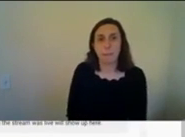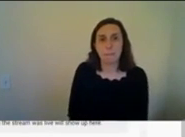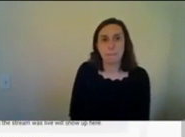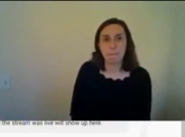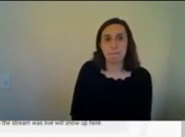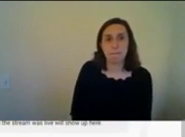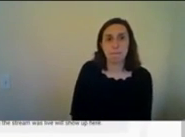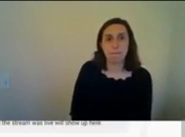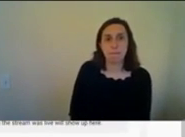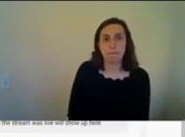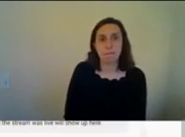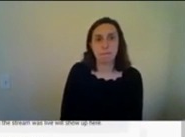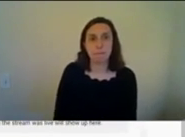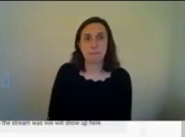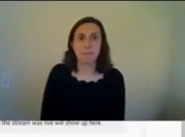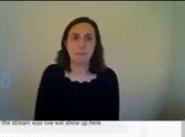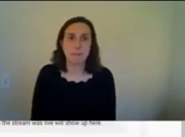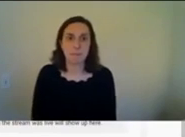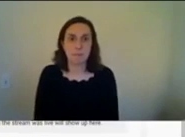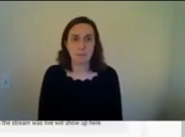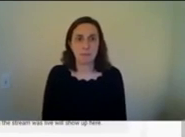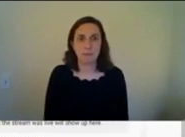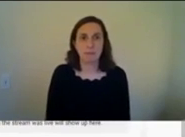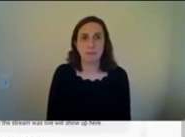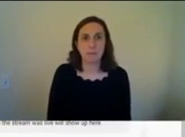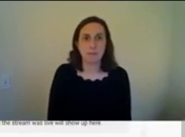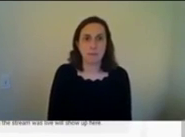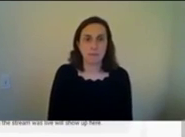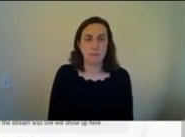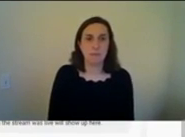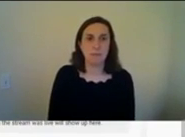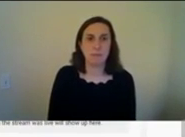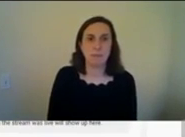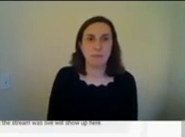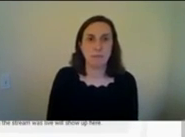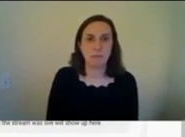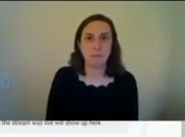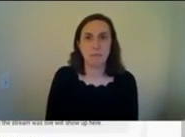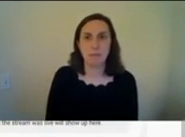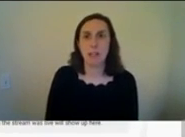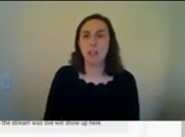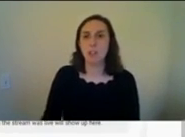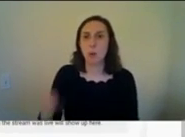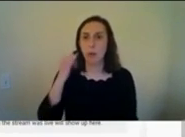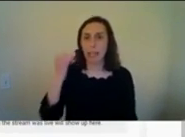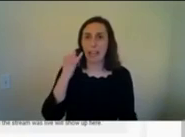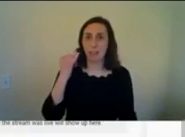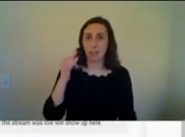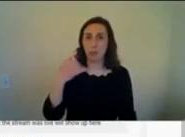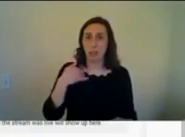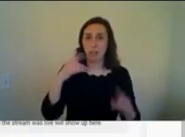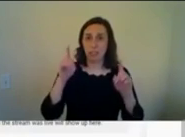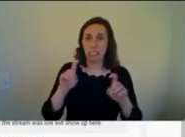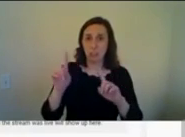always go for the low-hanging fruit, right? You look at the exam, you find the easier test questions, you answer them first. If I can